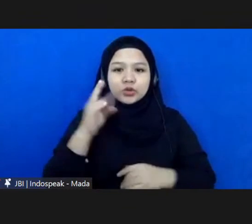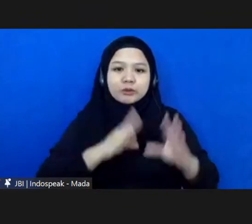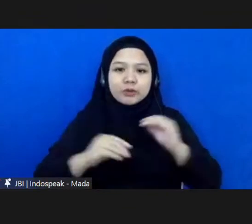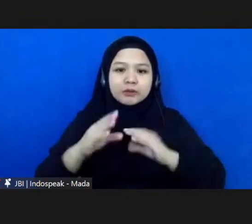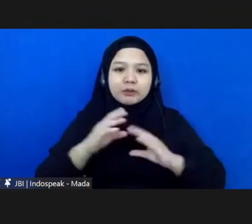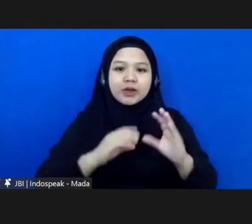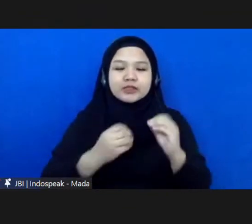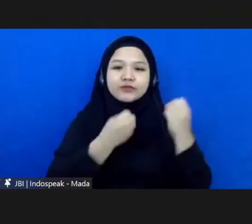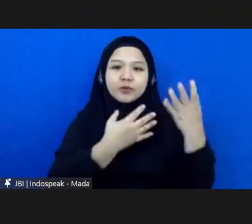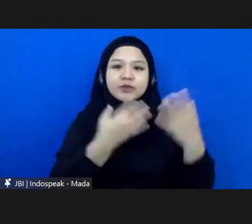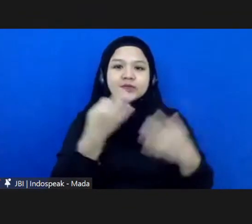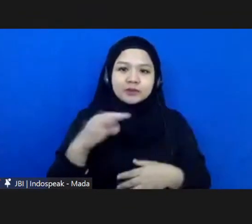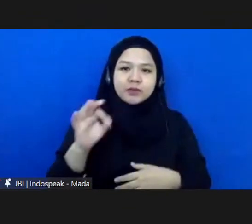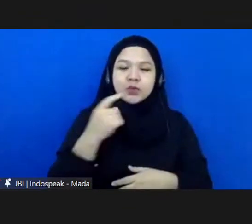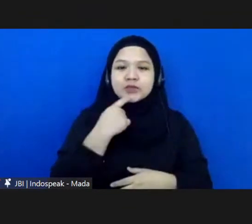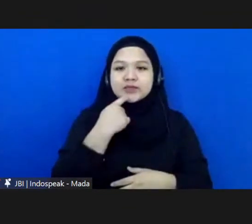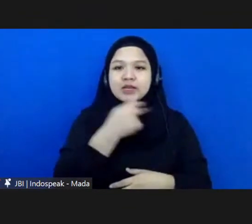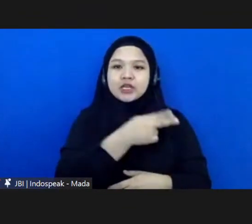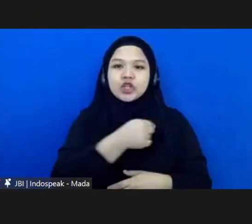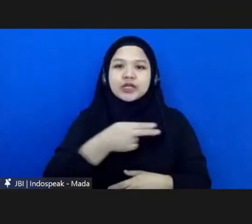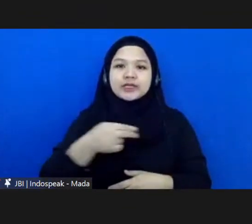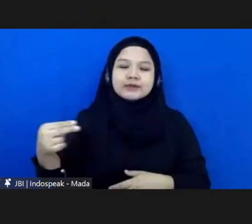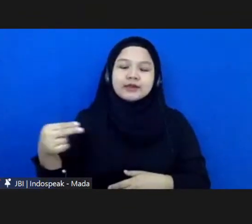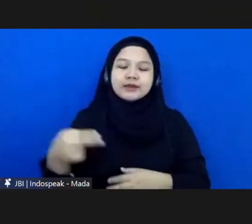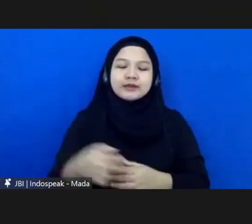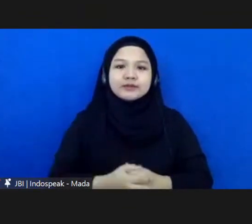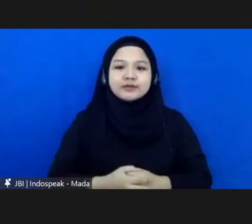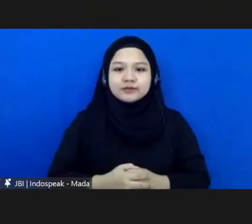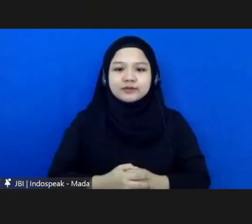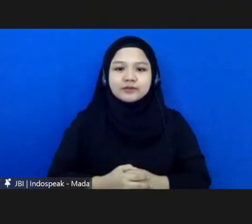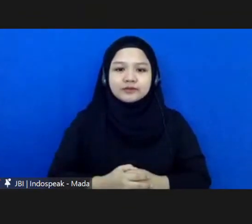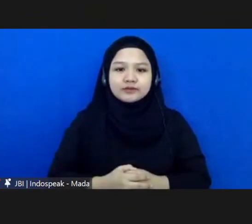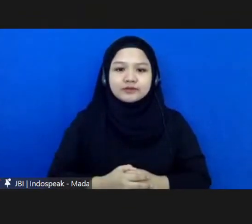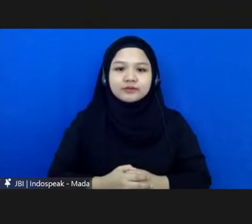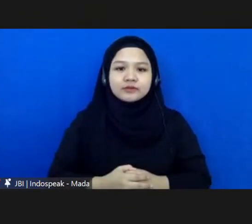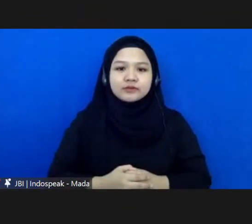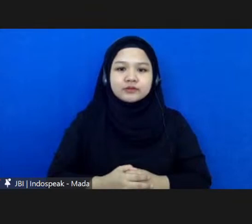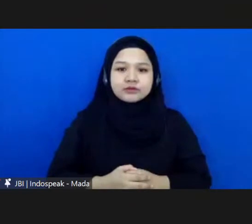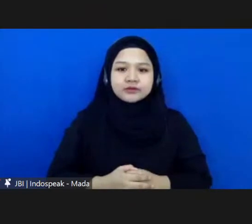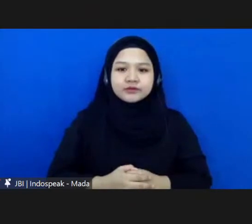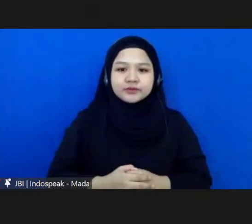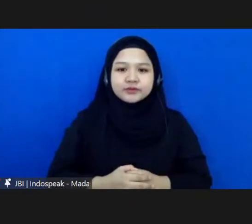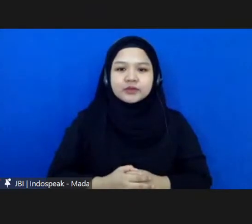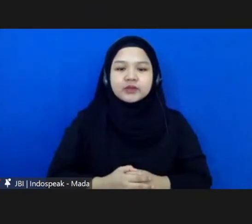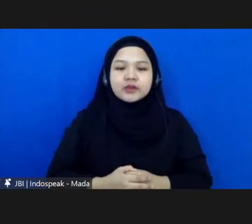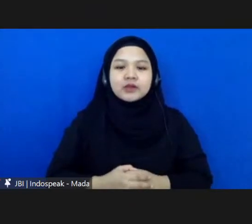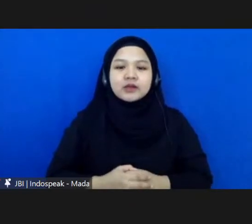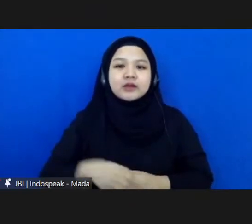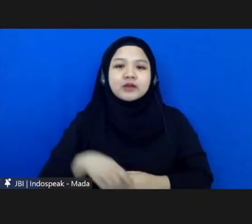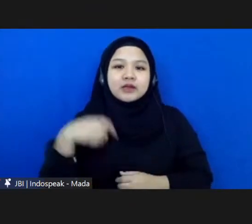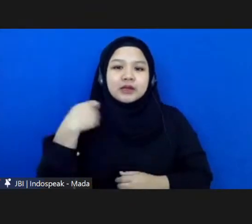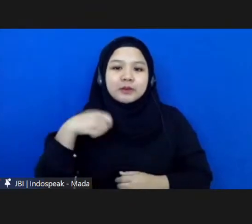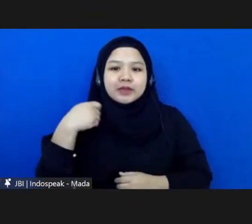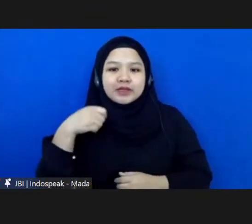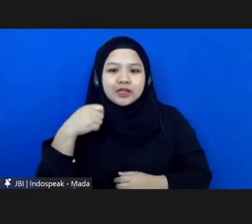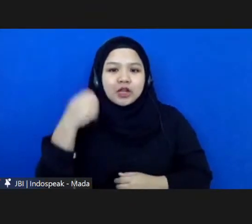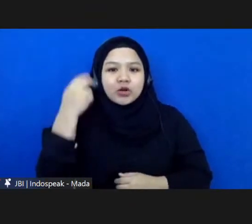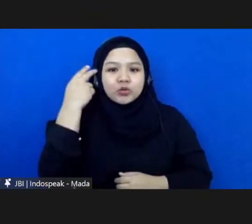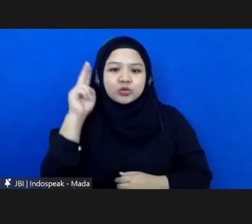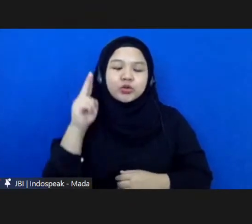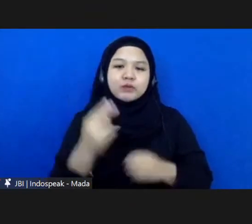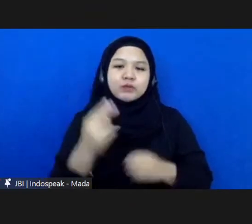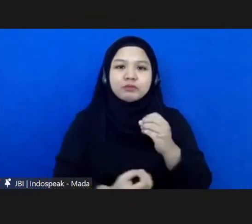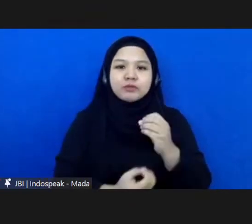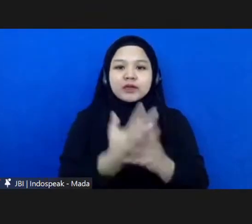In his remarks yesterday, the Minister for International Development and the Pacific touched on just